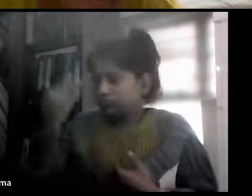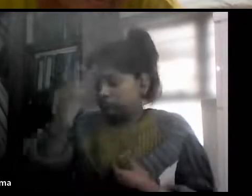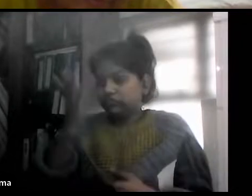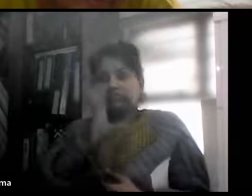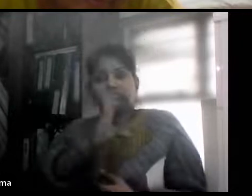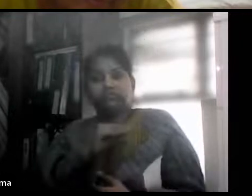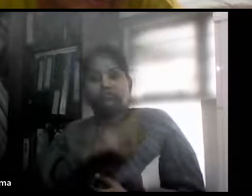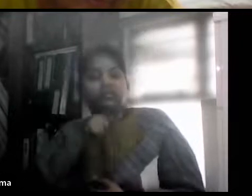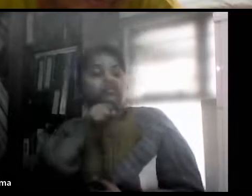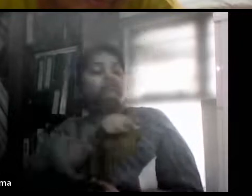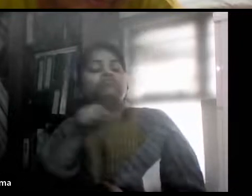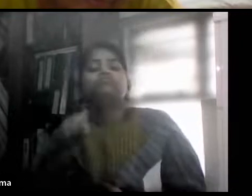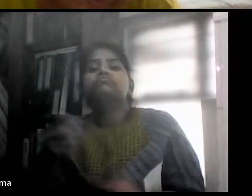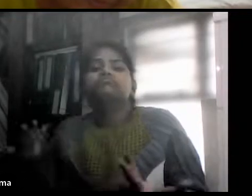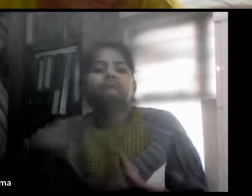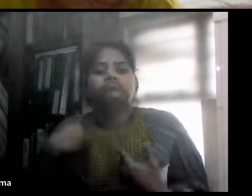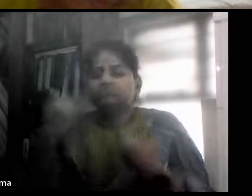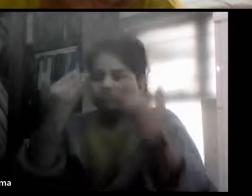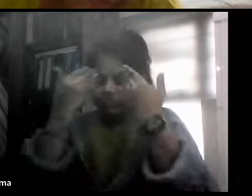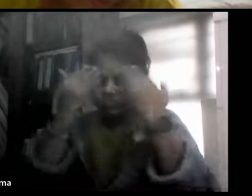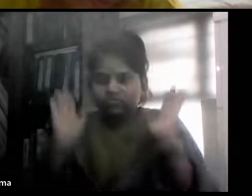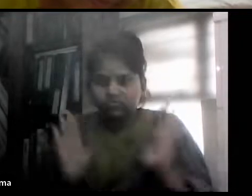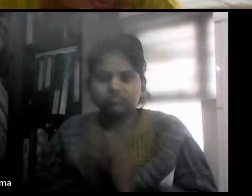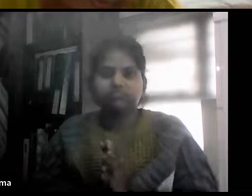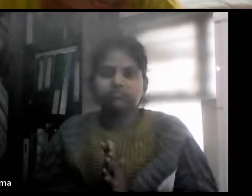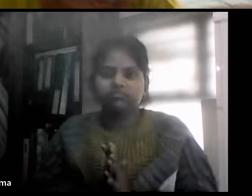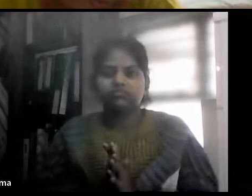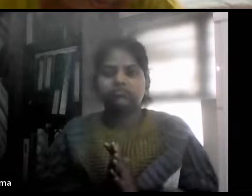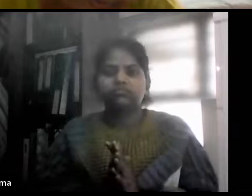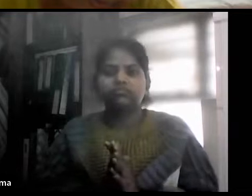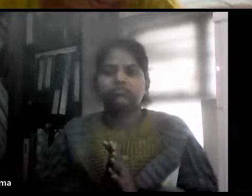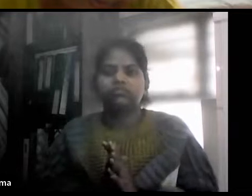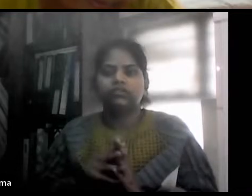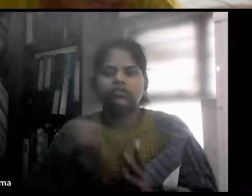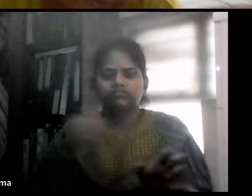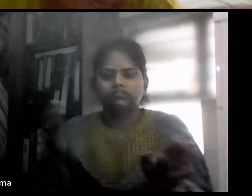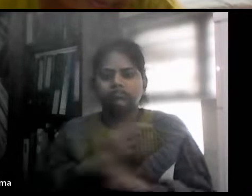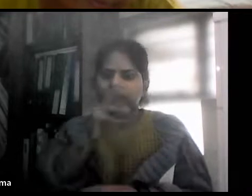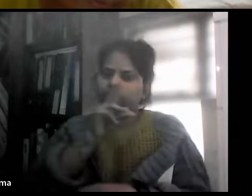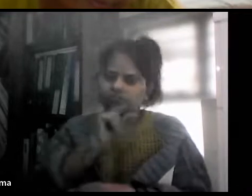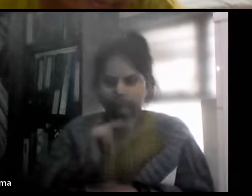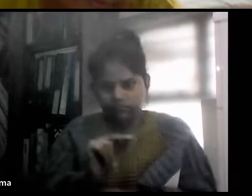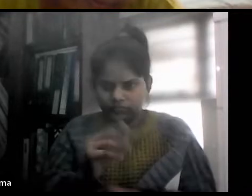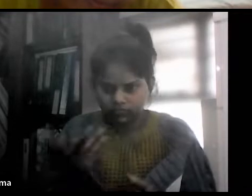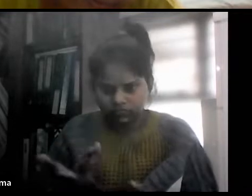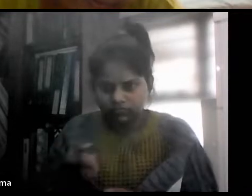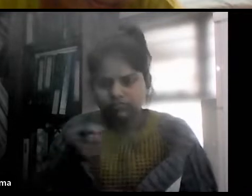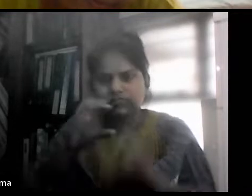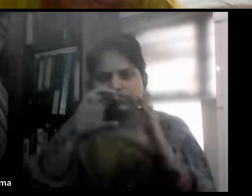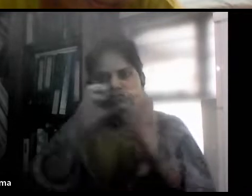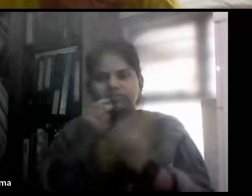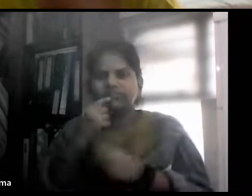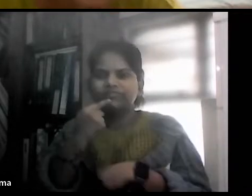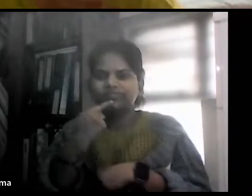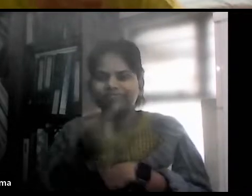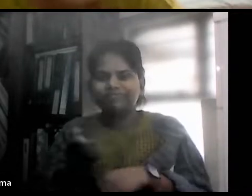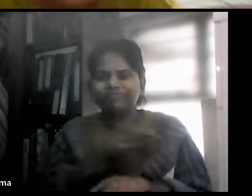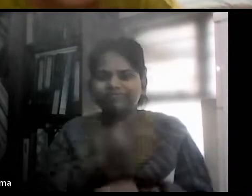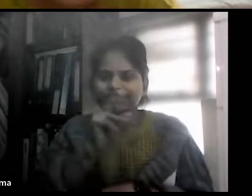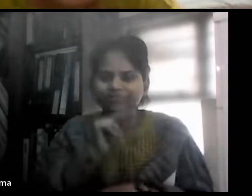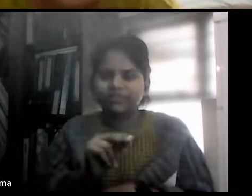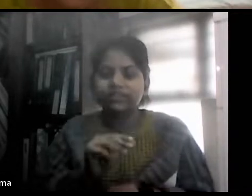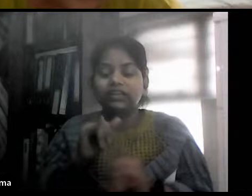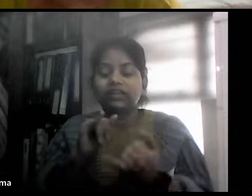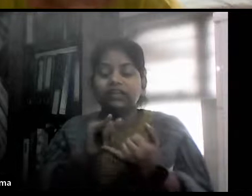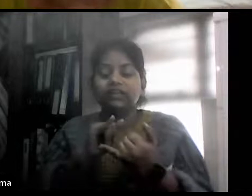because, okay, that aside, I think, as was already said in this session, I think using social